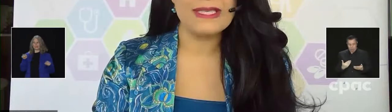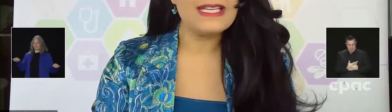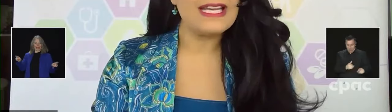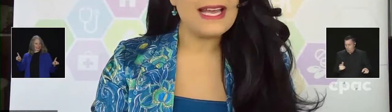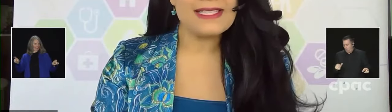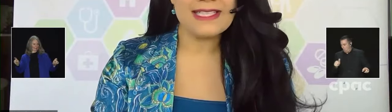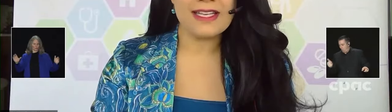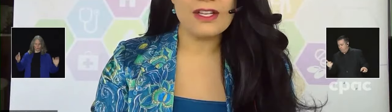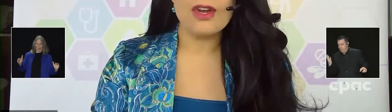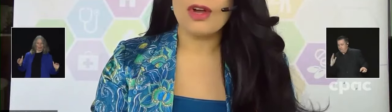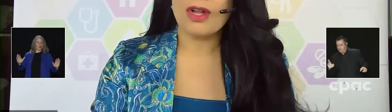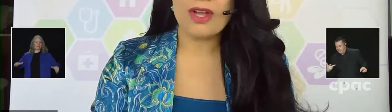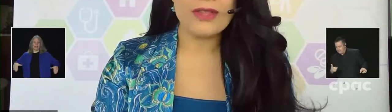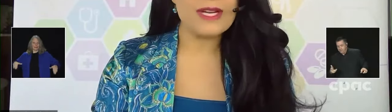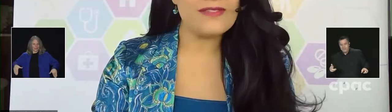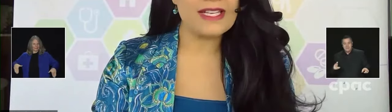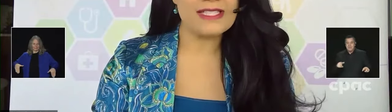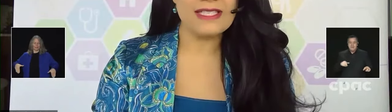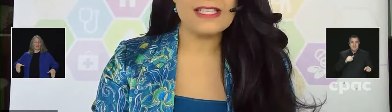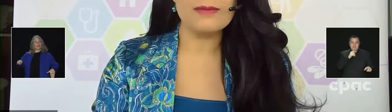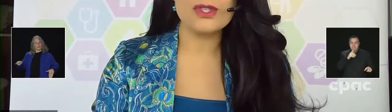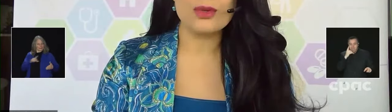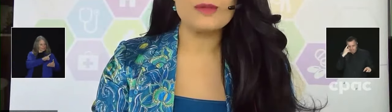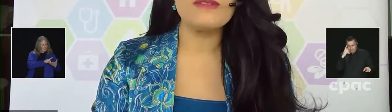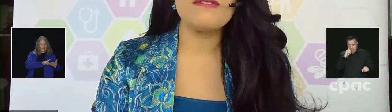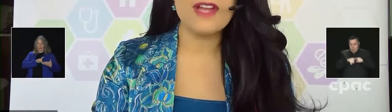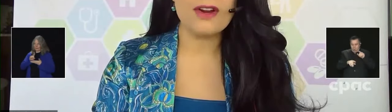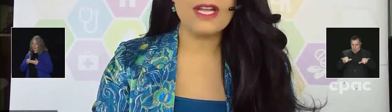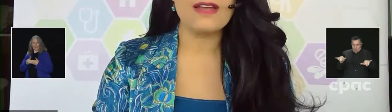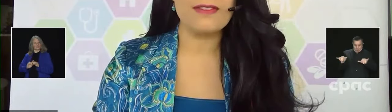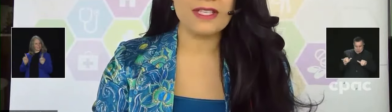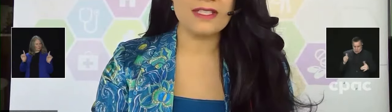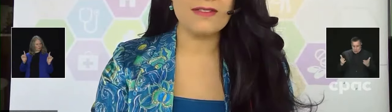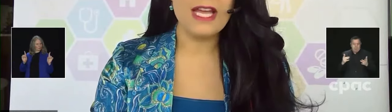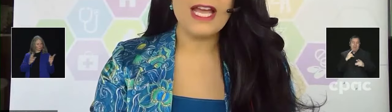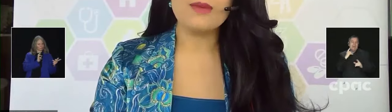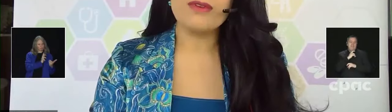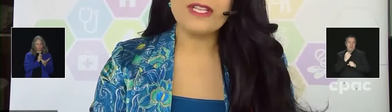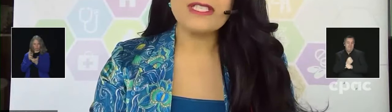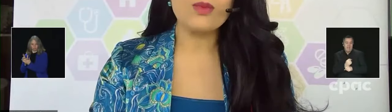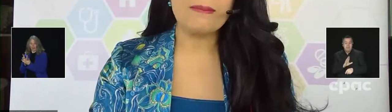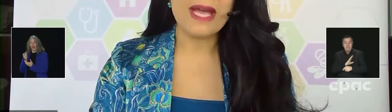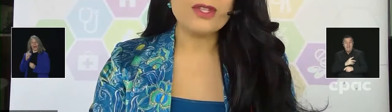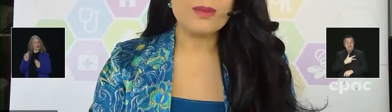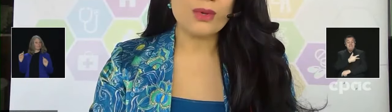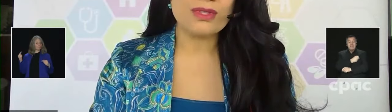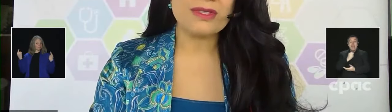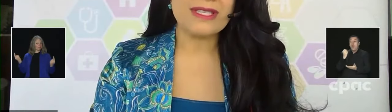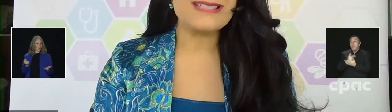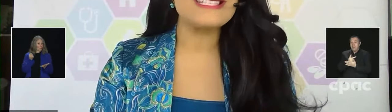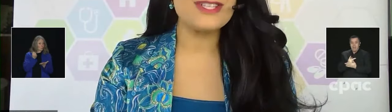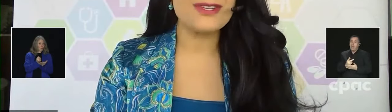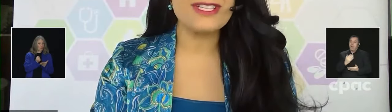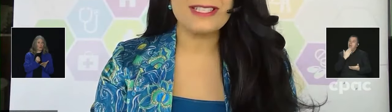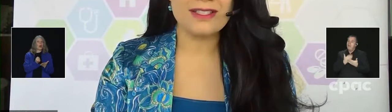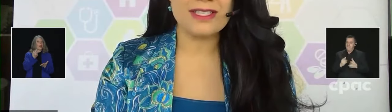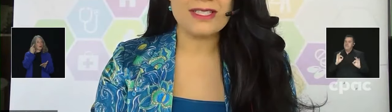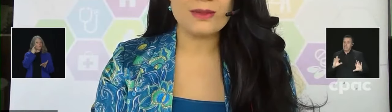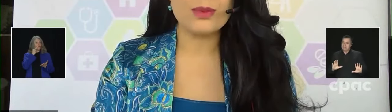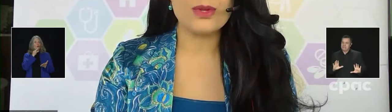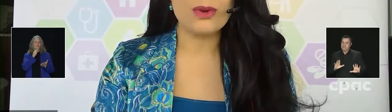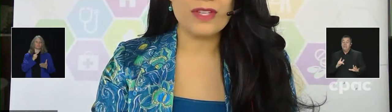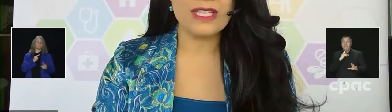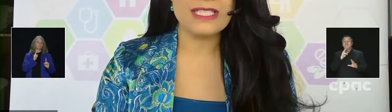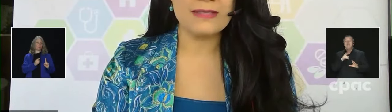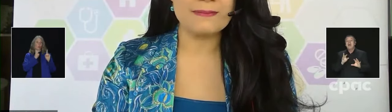other. That said, all authorized vaccines have been shown to be very effective at preventing what matters most, and that's serious